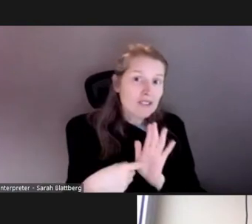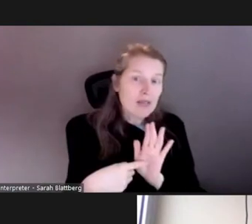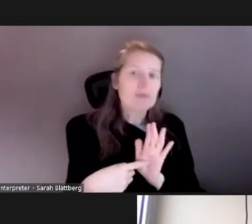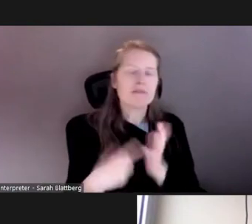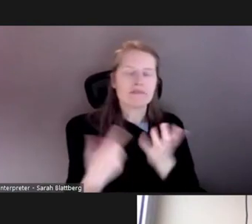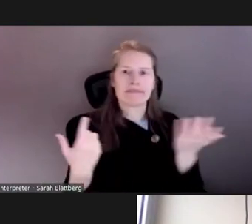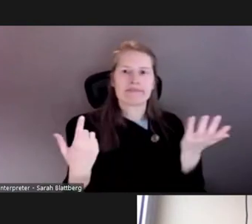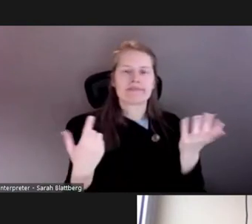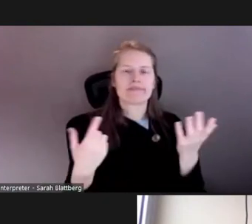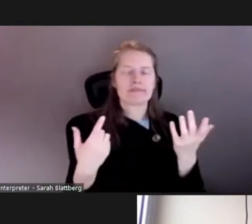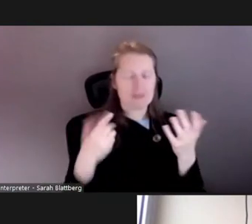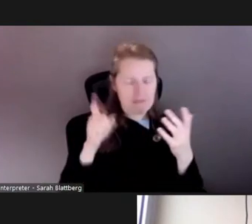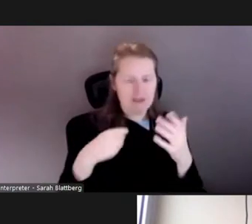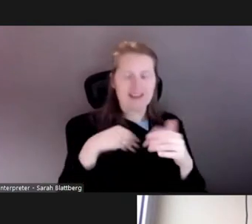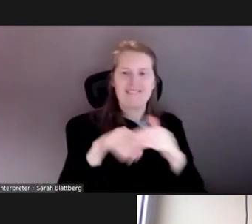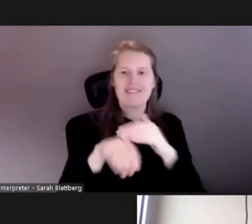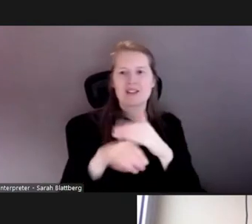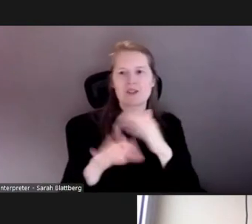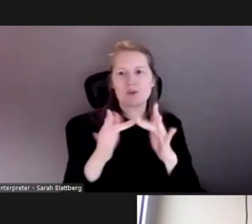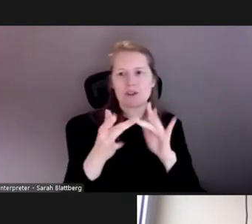relies on access to the internet.